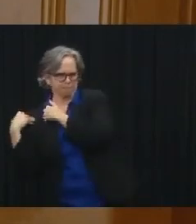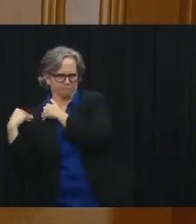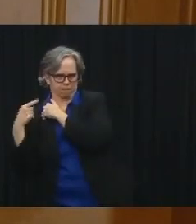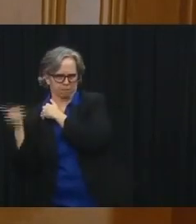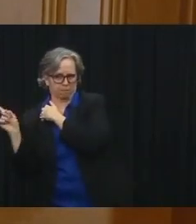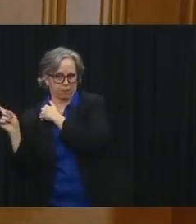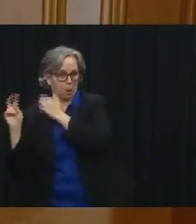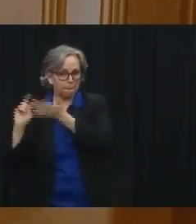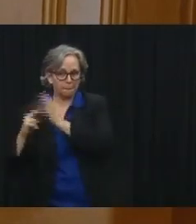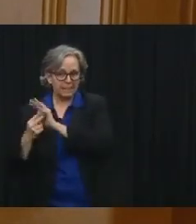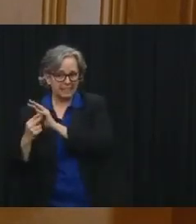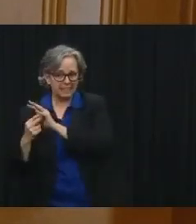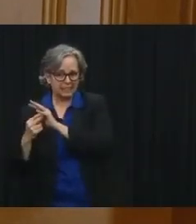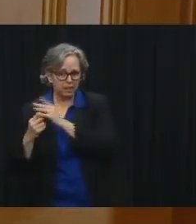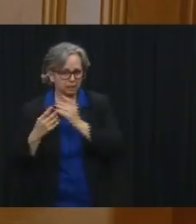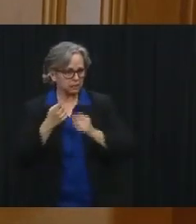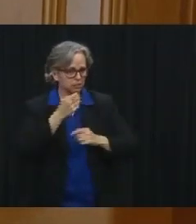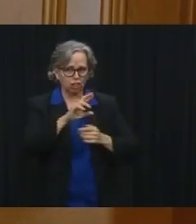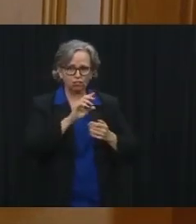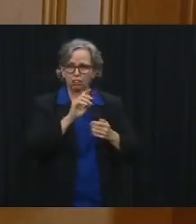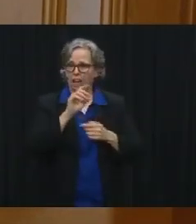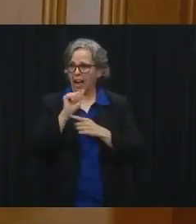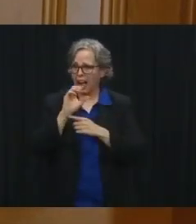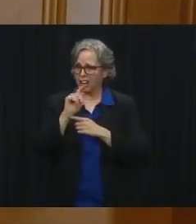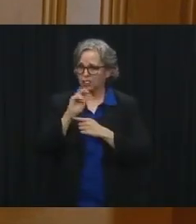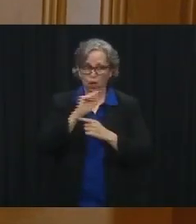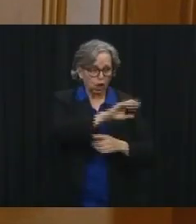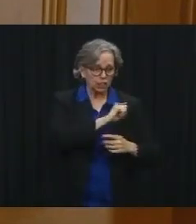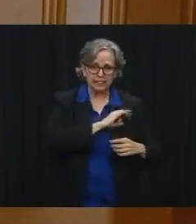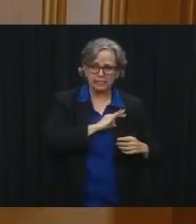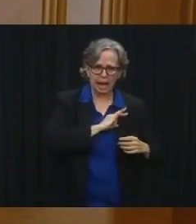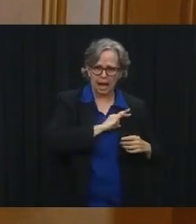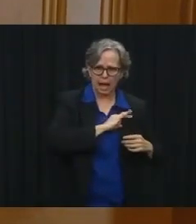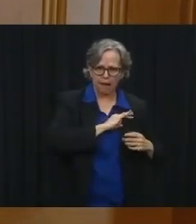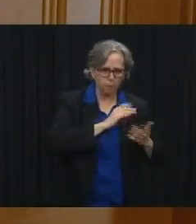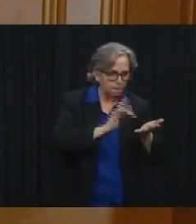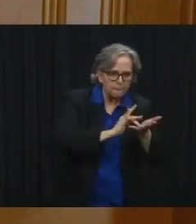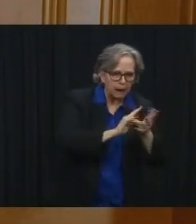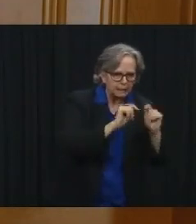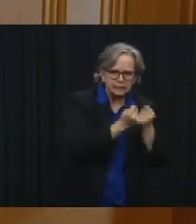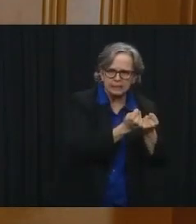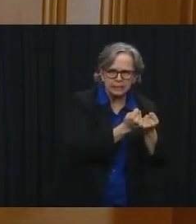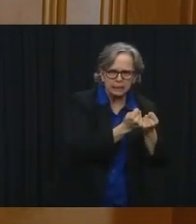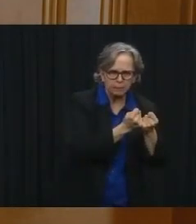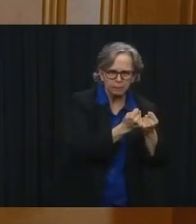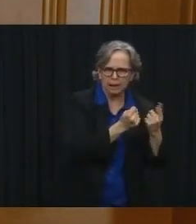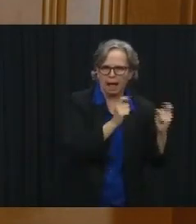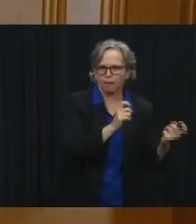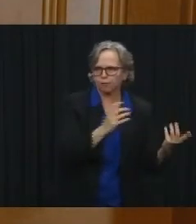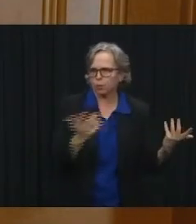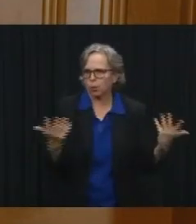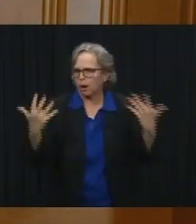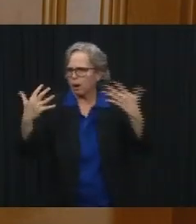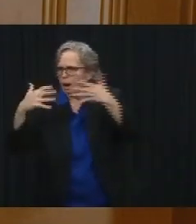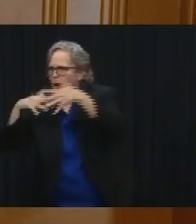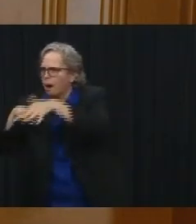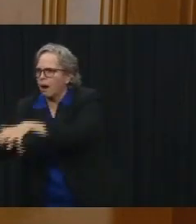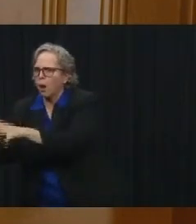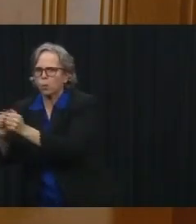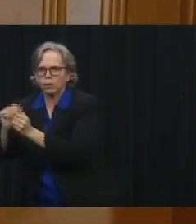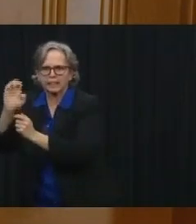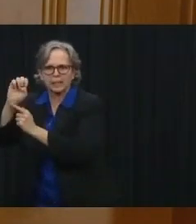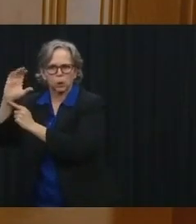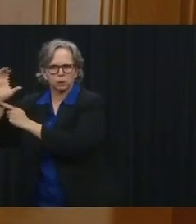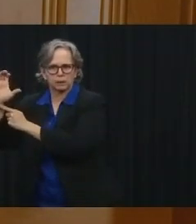medical team, health team is kind of merged in there. Some of our team is merged in